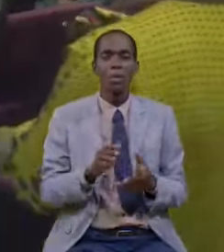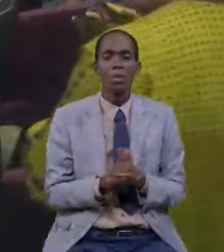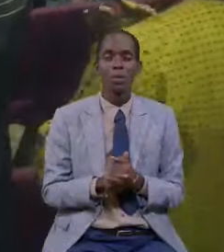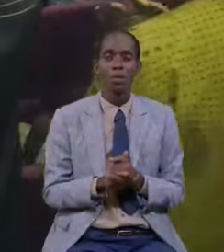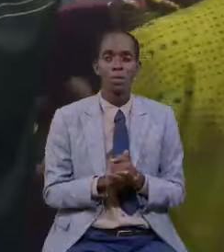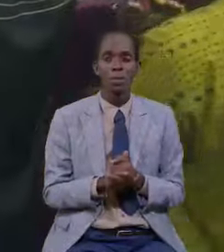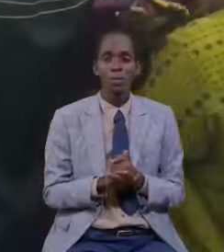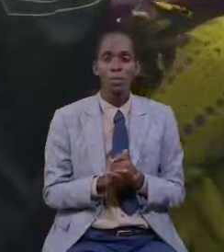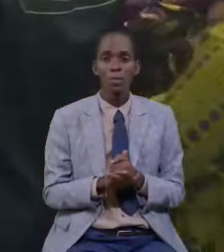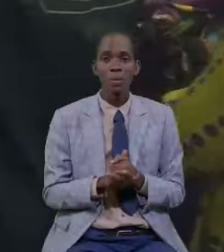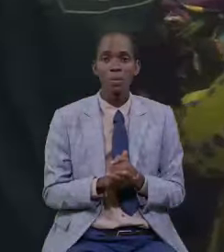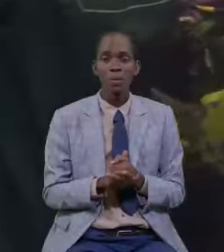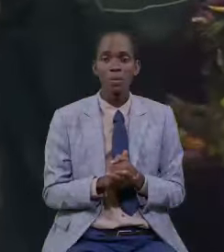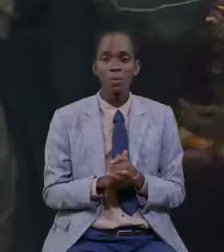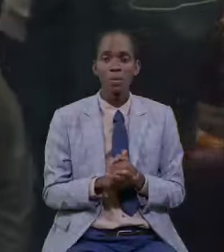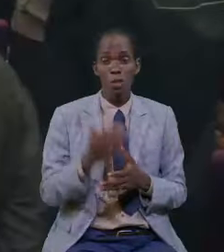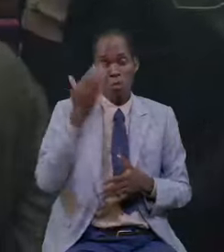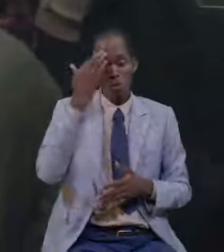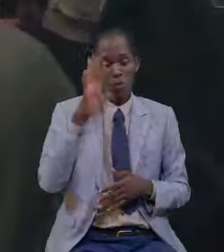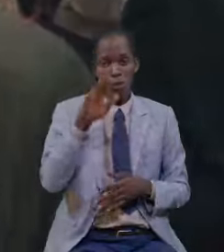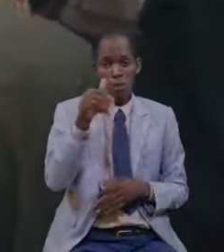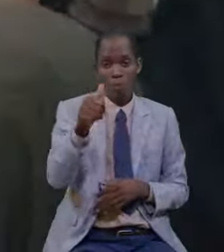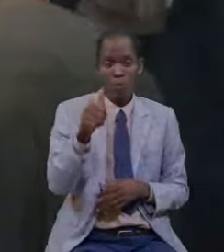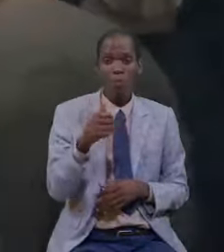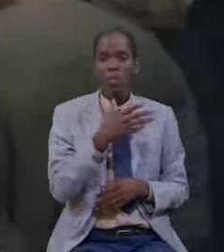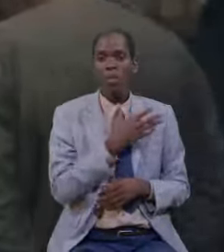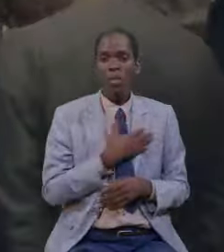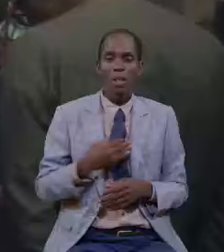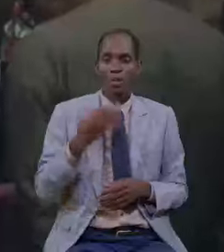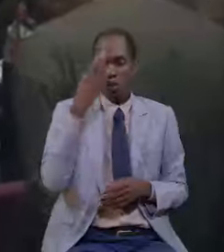Know yourself as a favorite of God tonight.